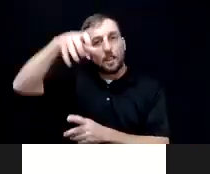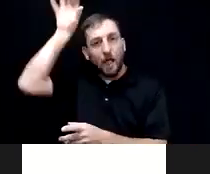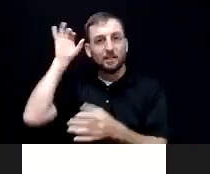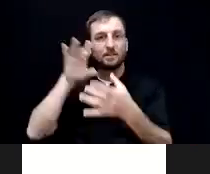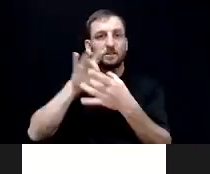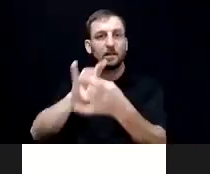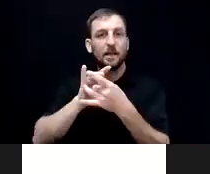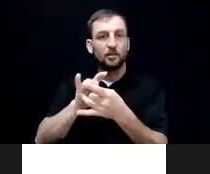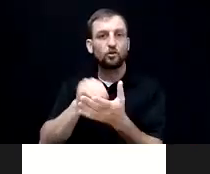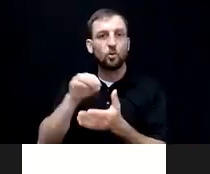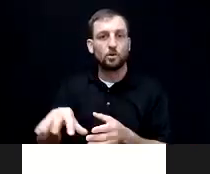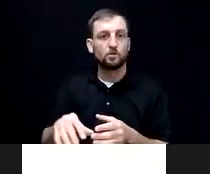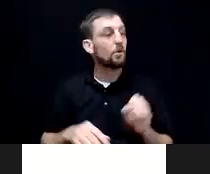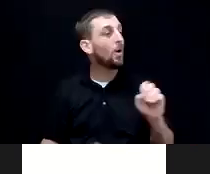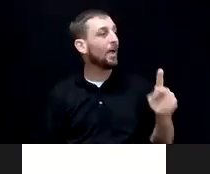Okay, thank you.